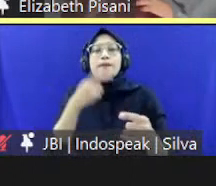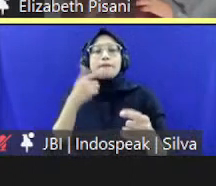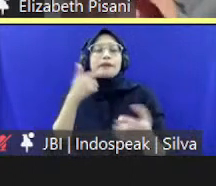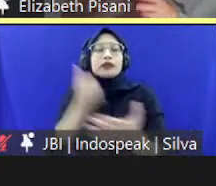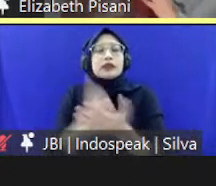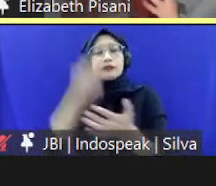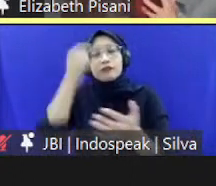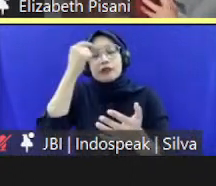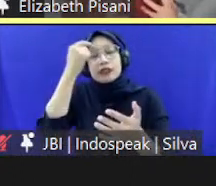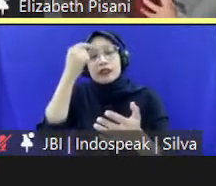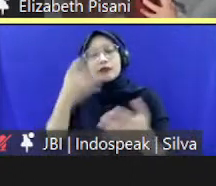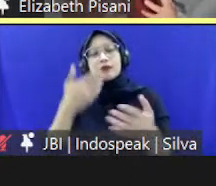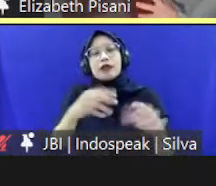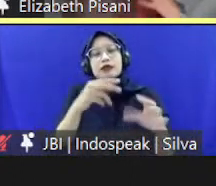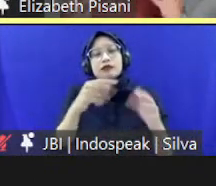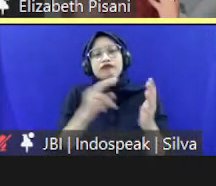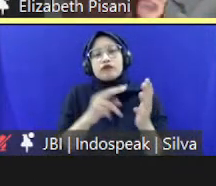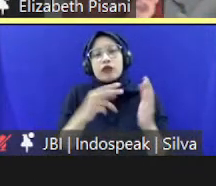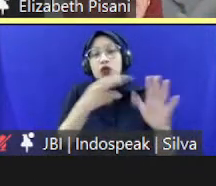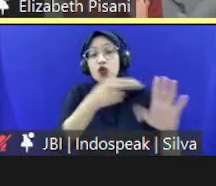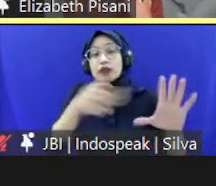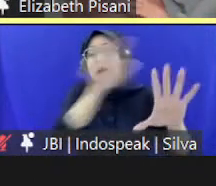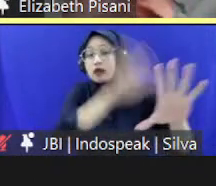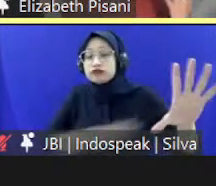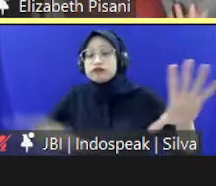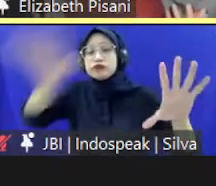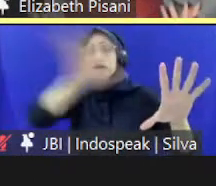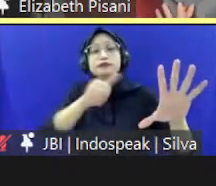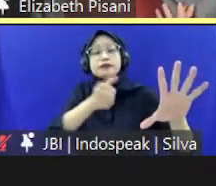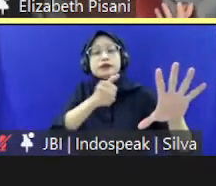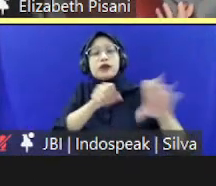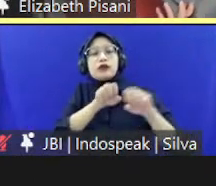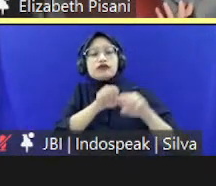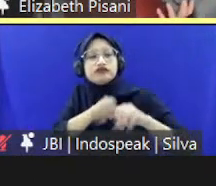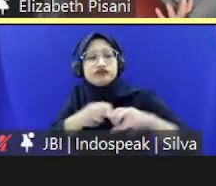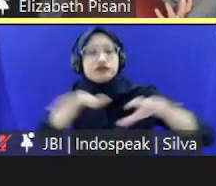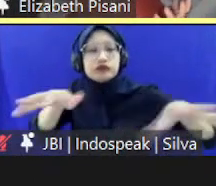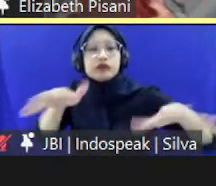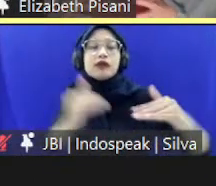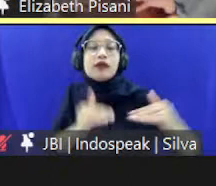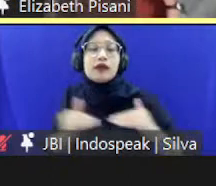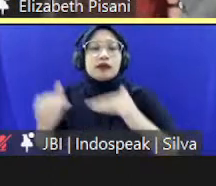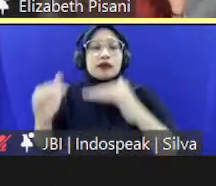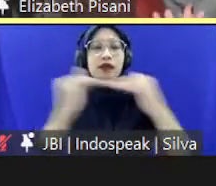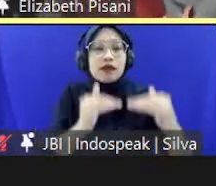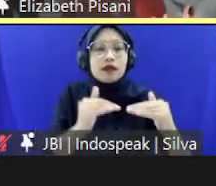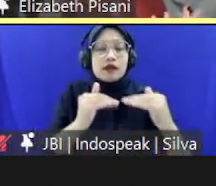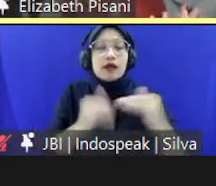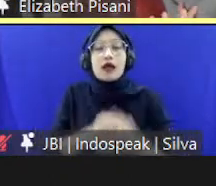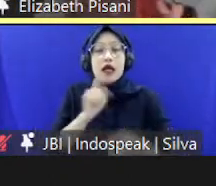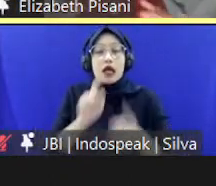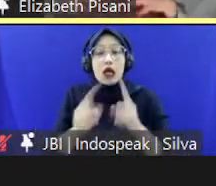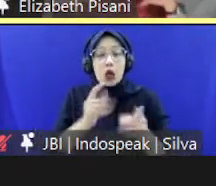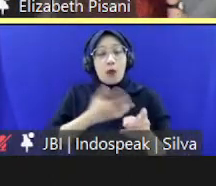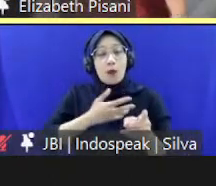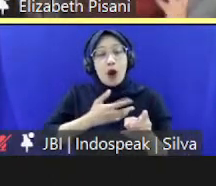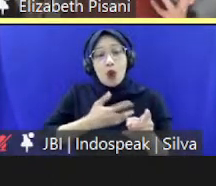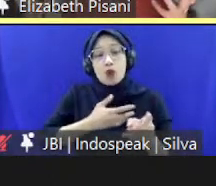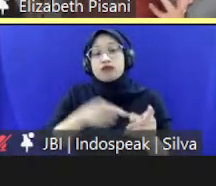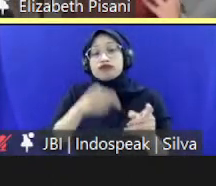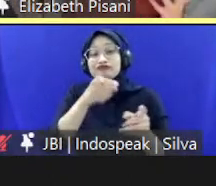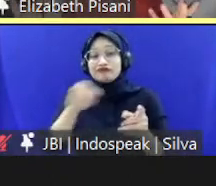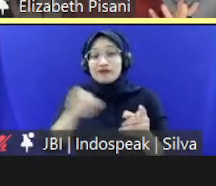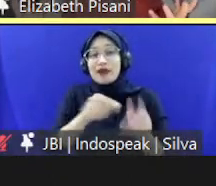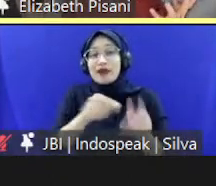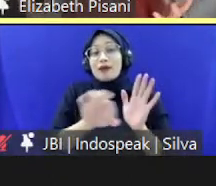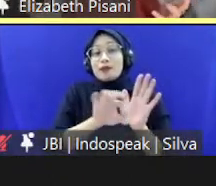So if you're a newish company and you want to make a splash in the Indonesian market and you want your brand to be known and your distributors